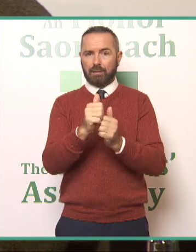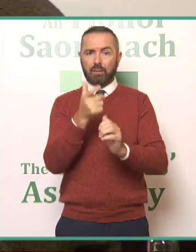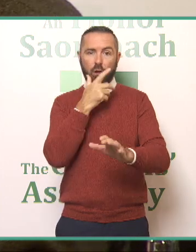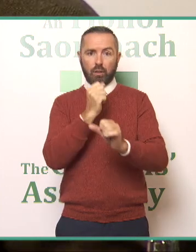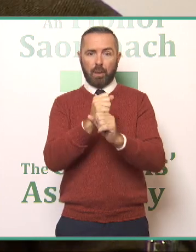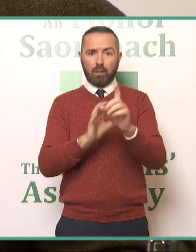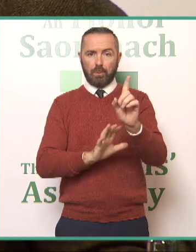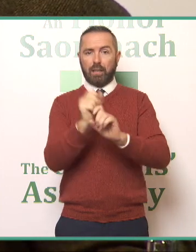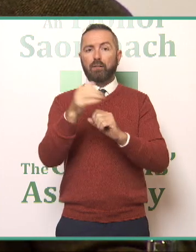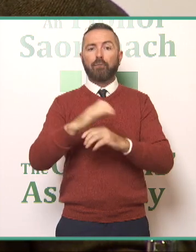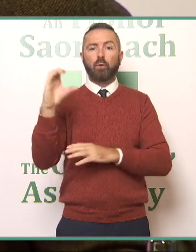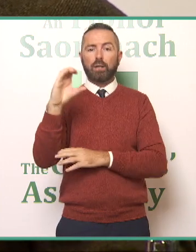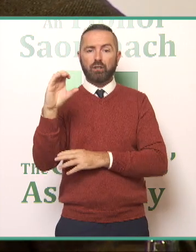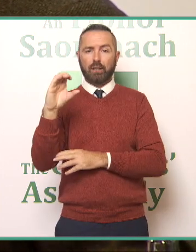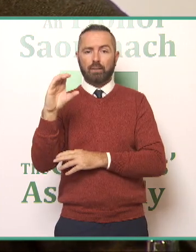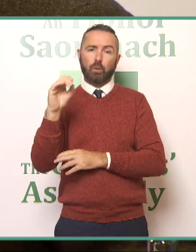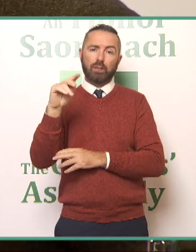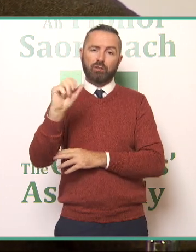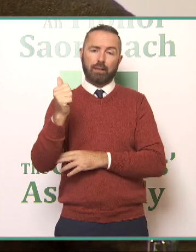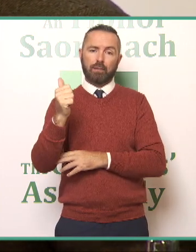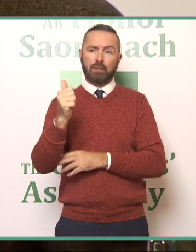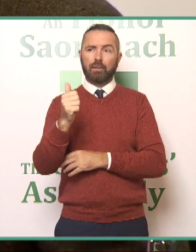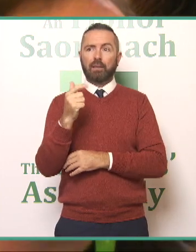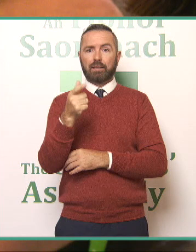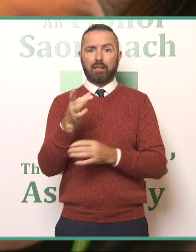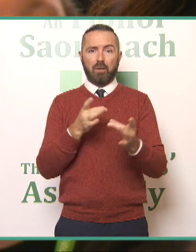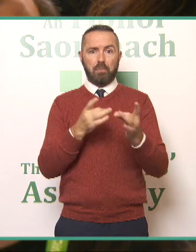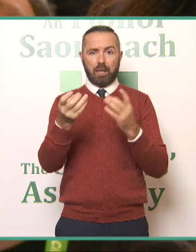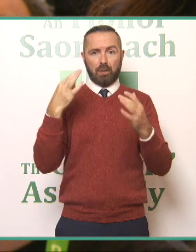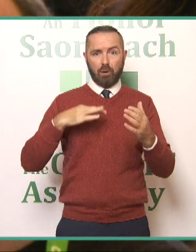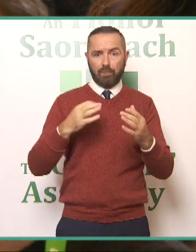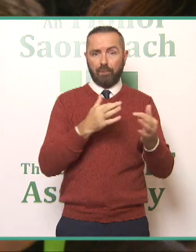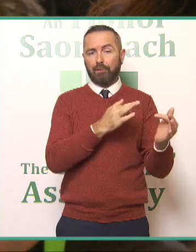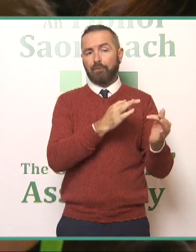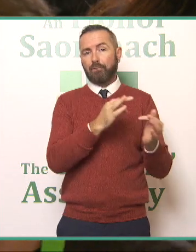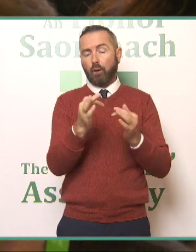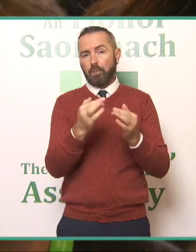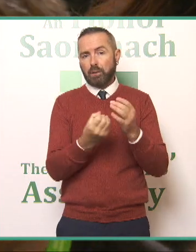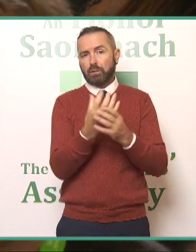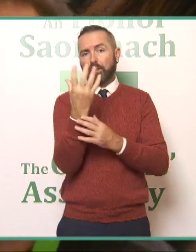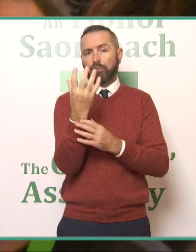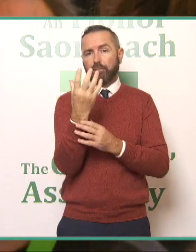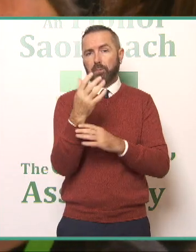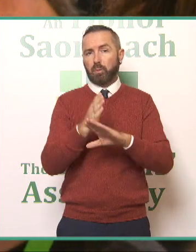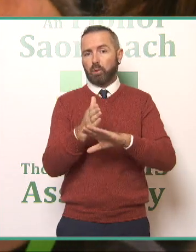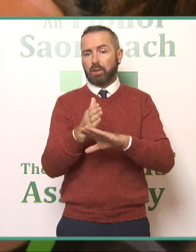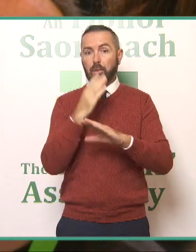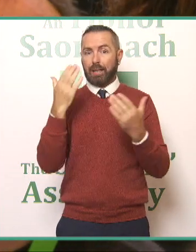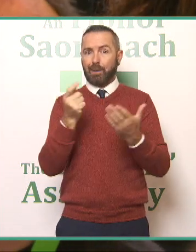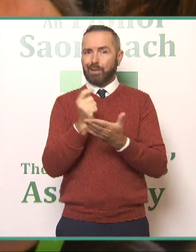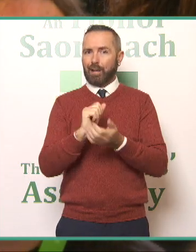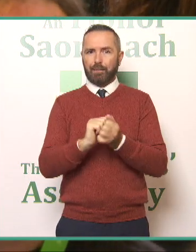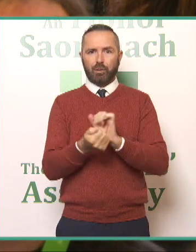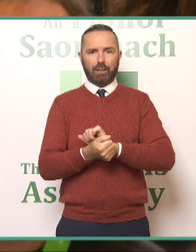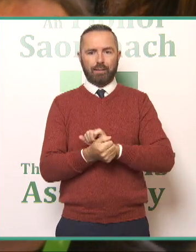which is an overriding profit-making generation of wood. And coming from that time, that's where that has come from. But times have changed. So as we said previously, in the previous